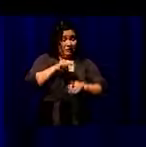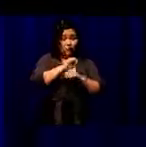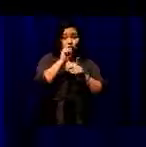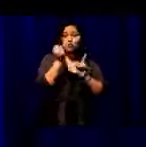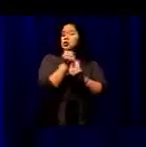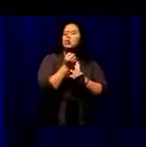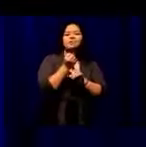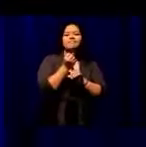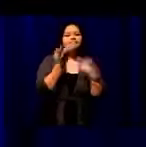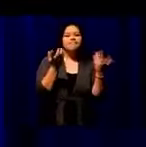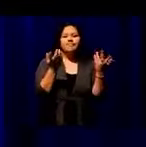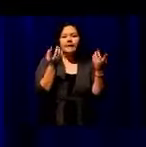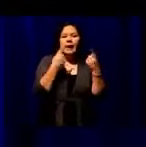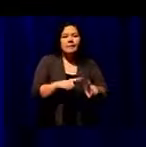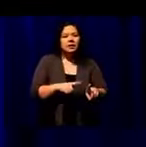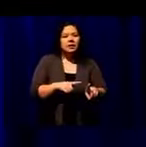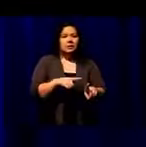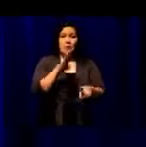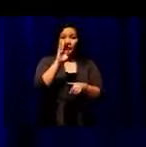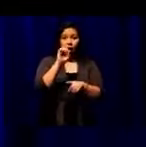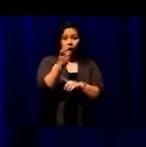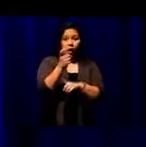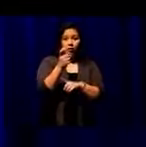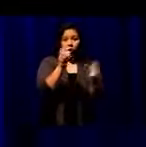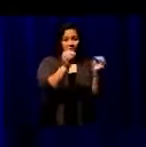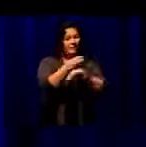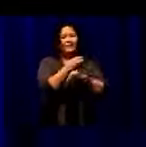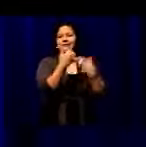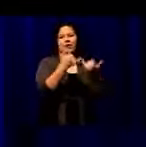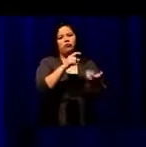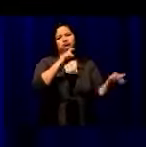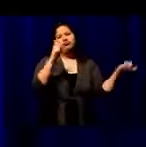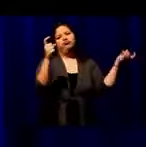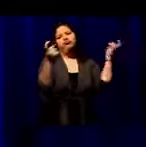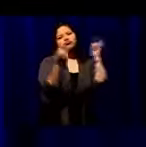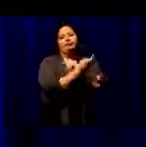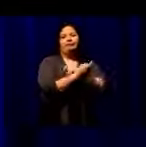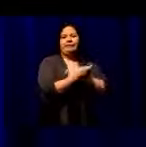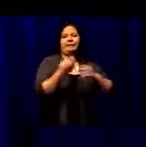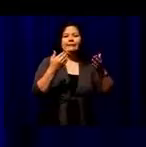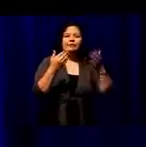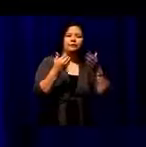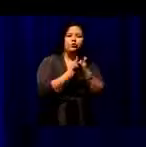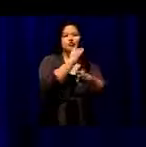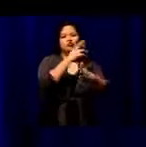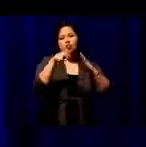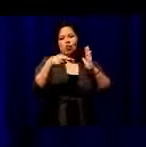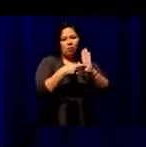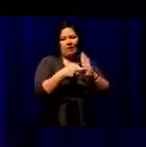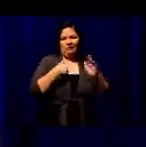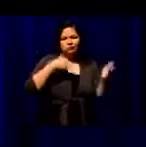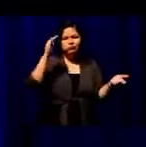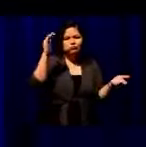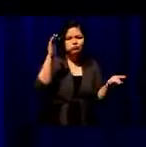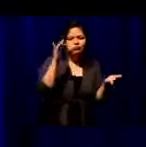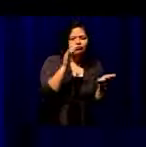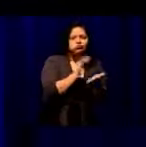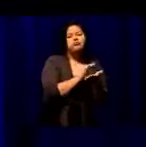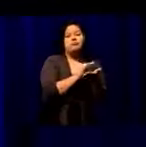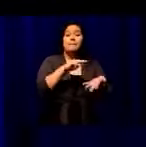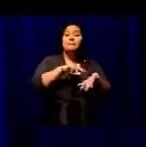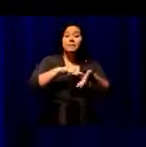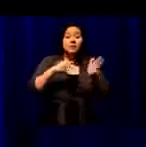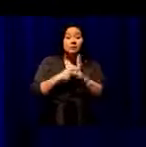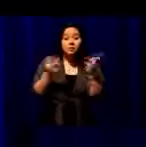that the box office is now a very different thing, and we have a lot less of it than we used to, which